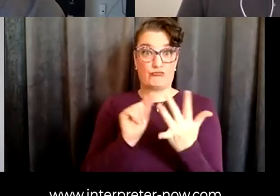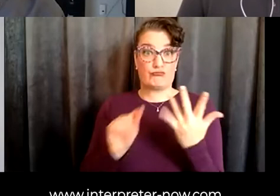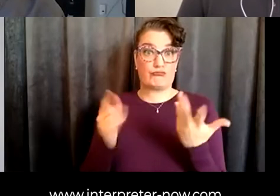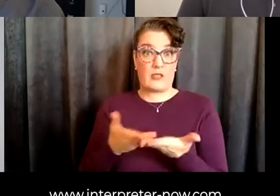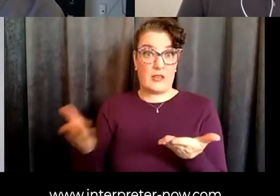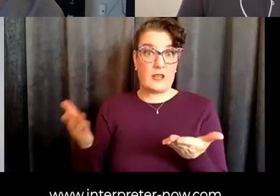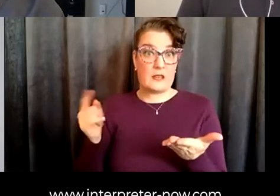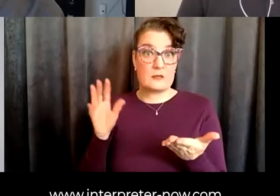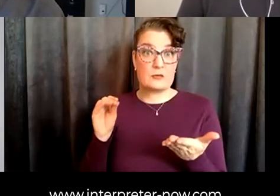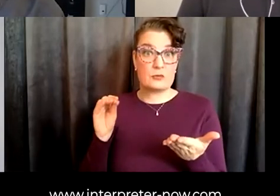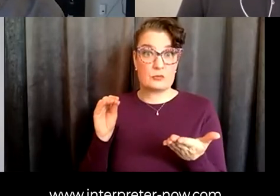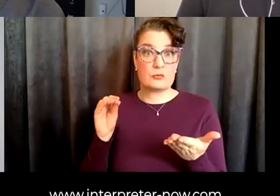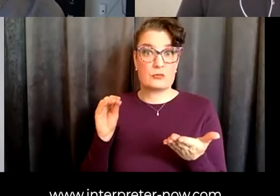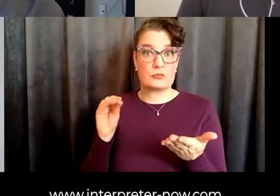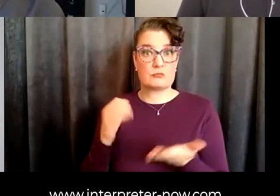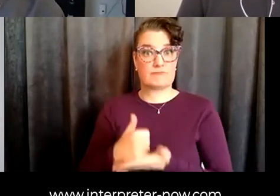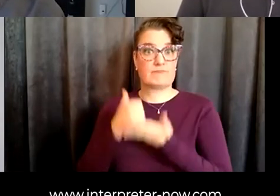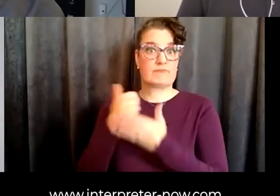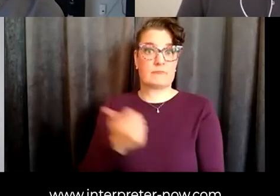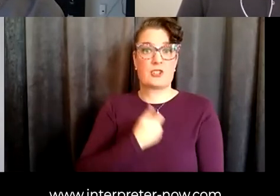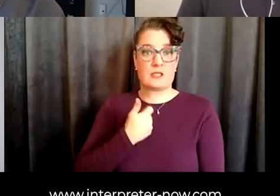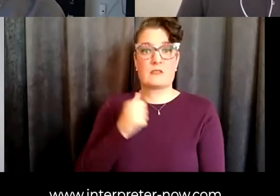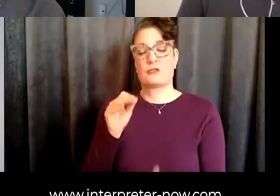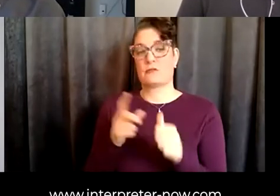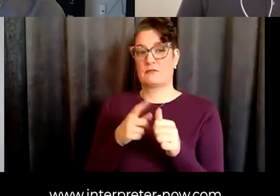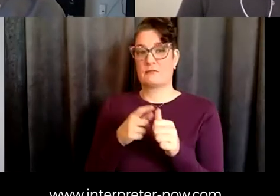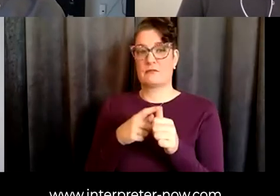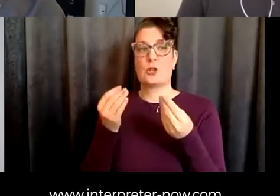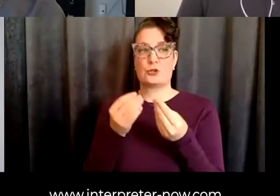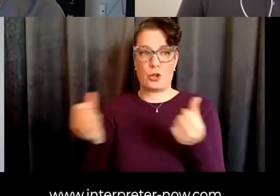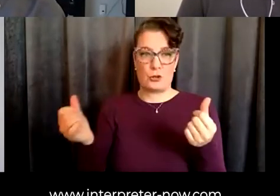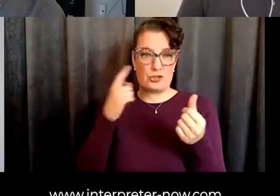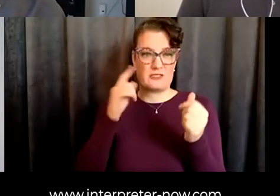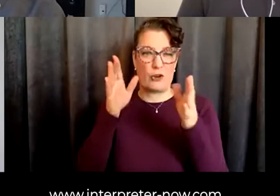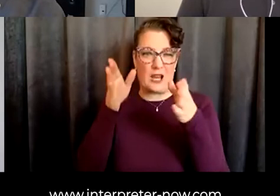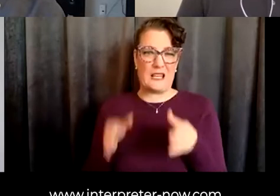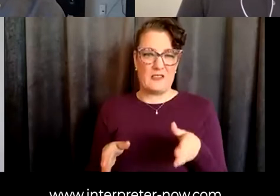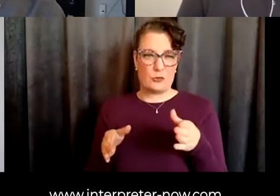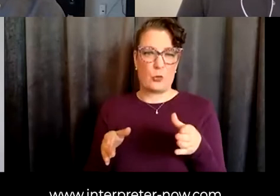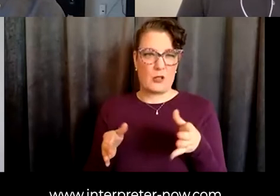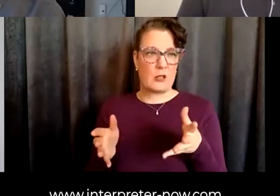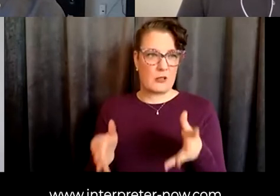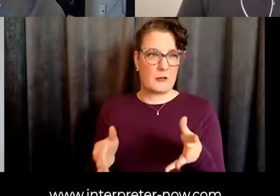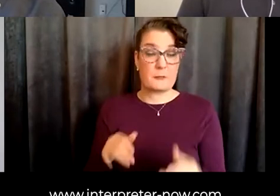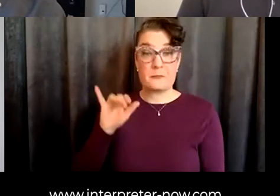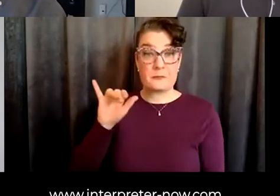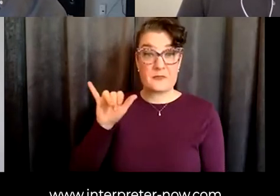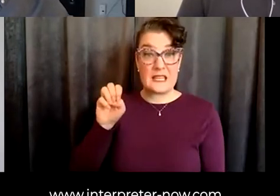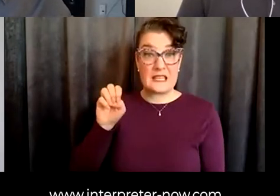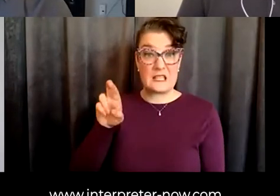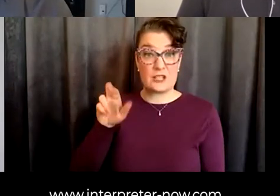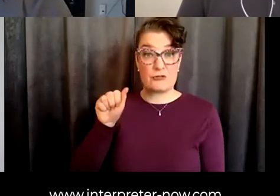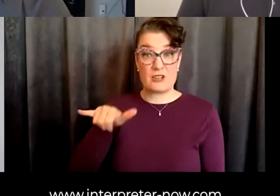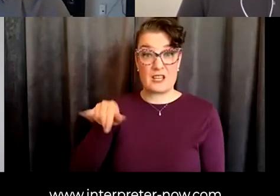to address it in ourselves. So let's start with solutions at the individual level. Erayna, do you want to, since